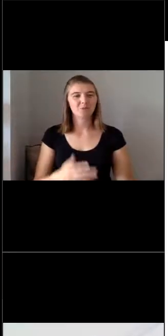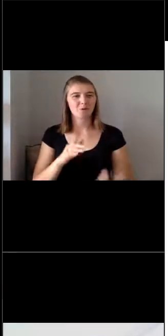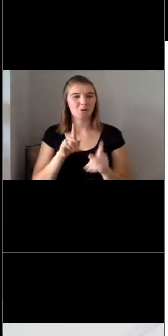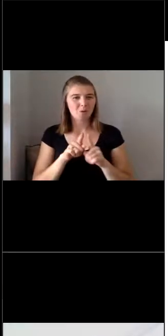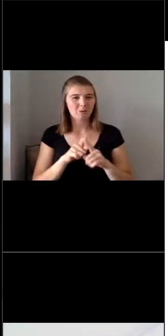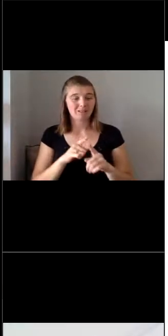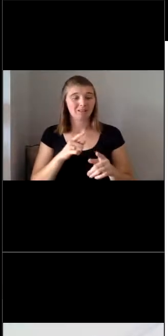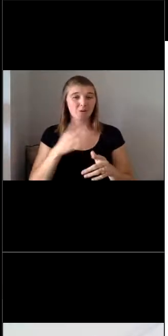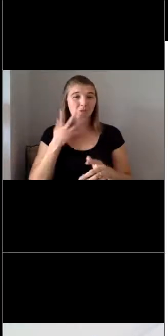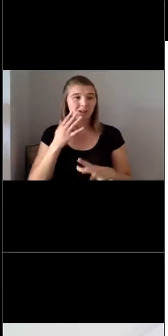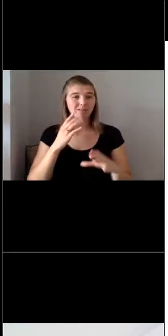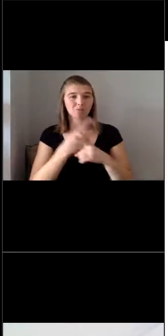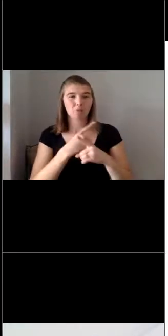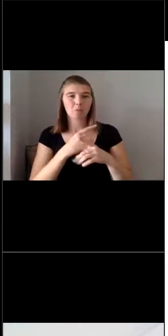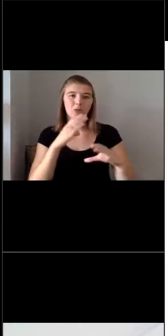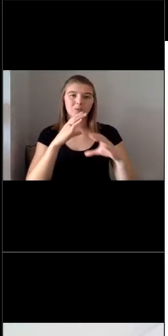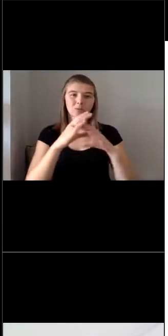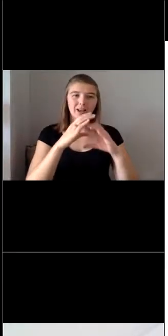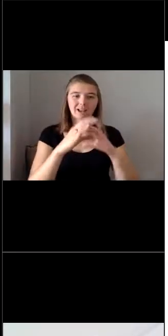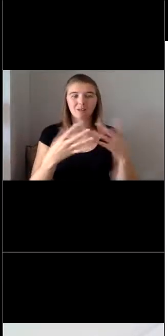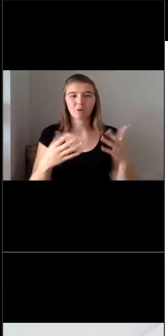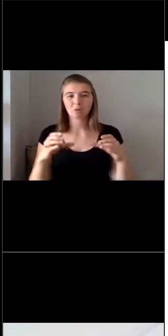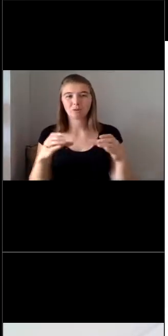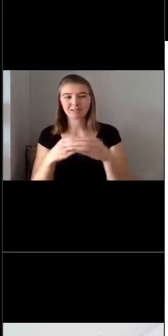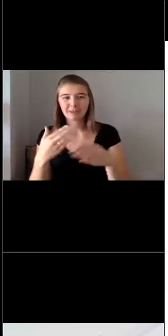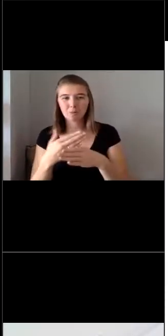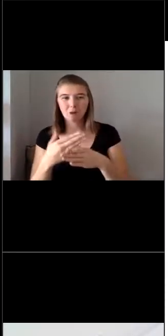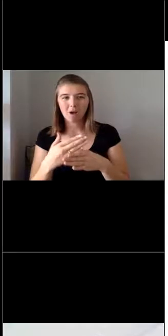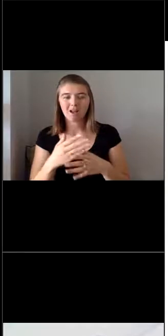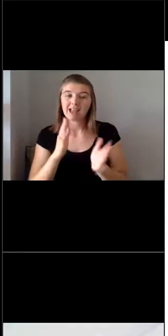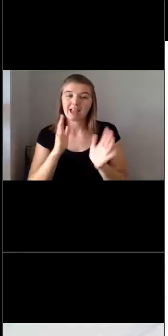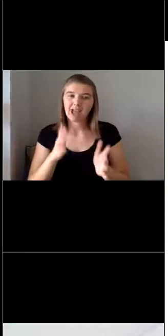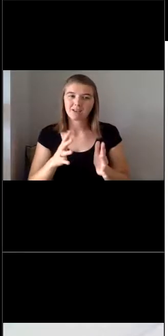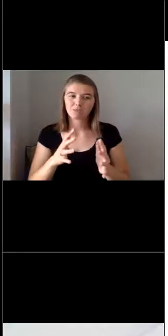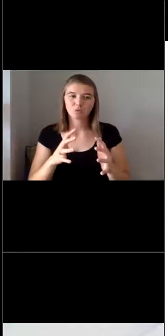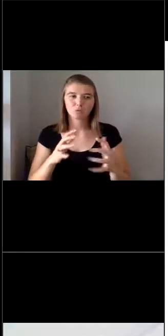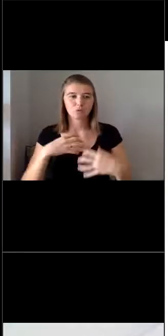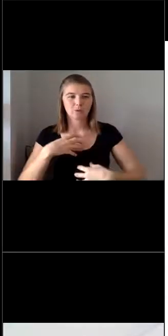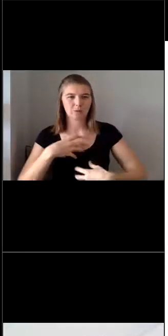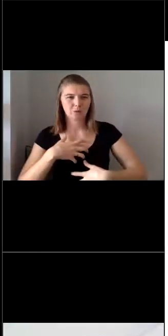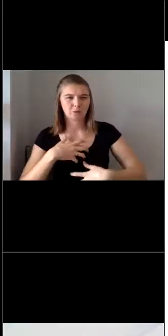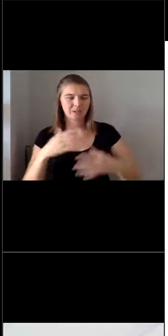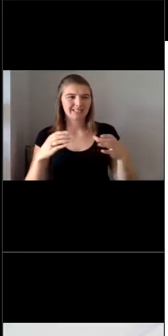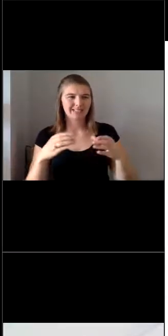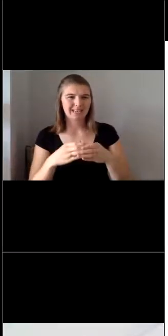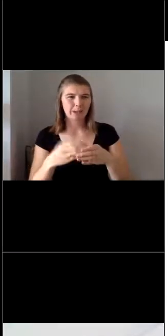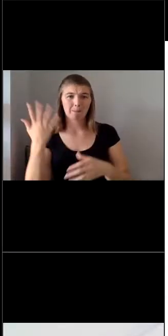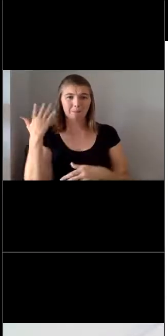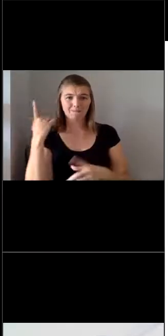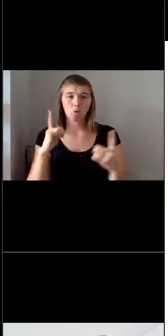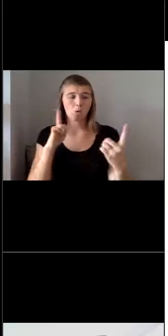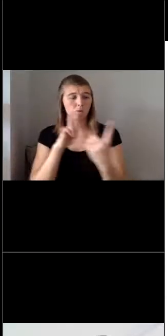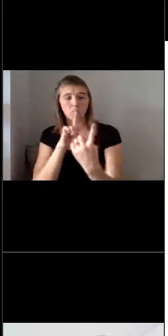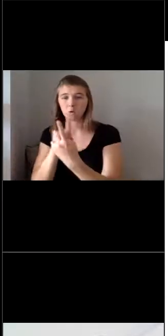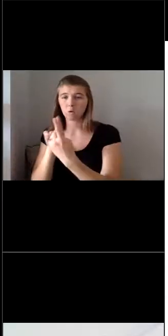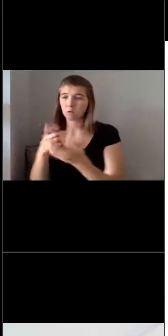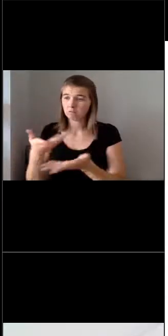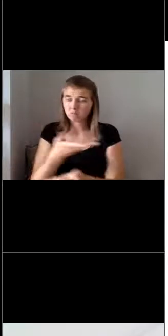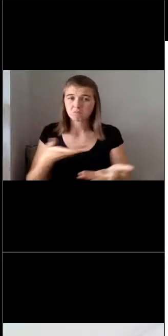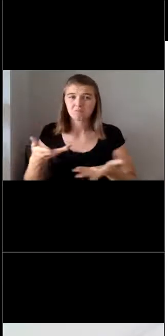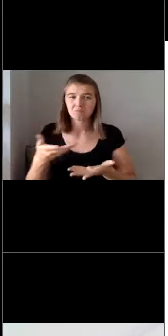to be creative in how we maintain that connection with the team. We've had virtual coffee